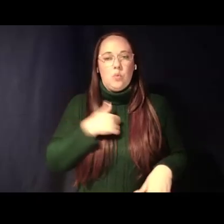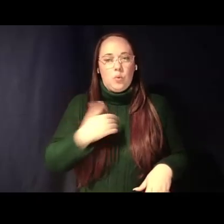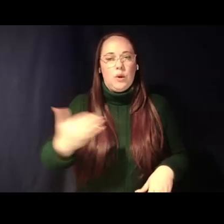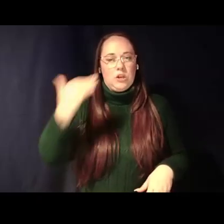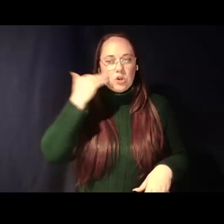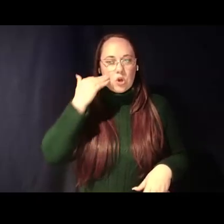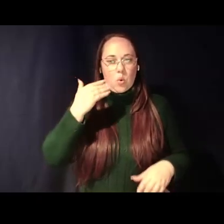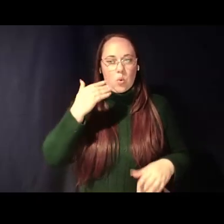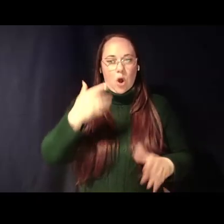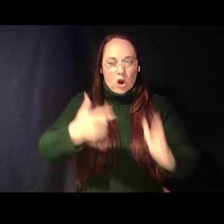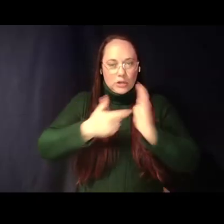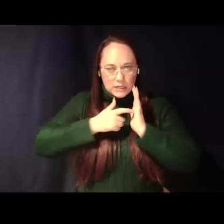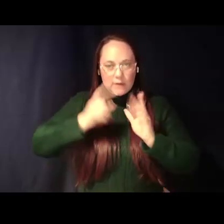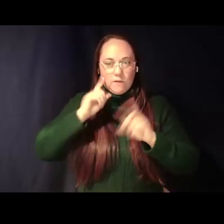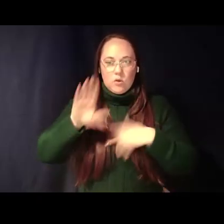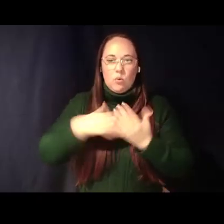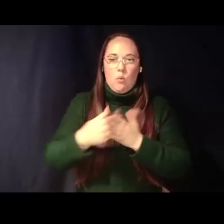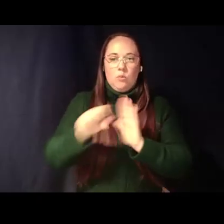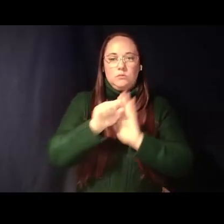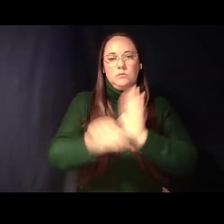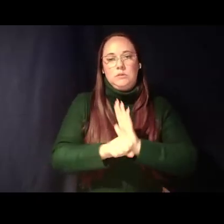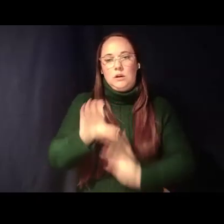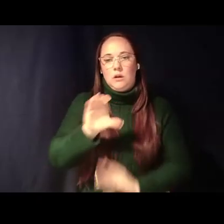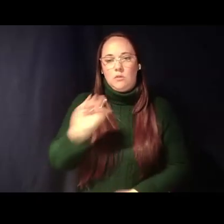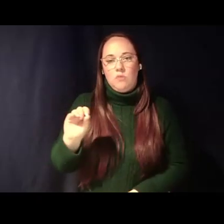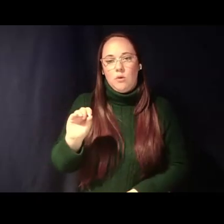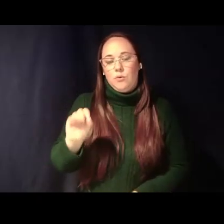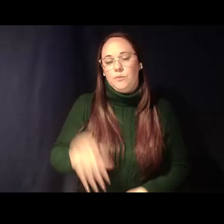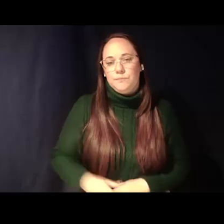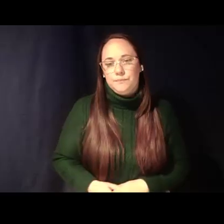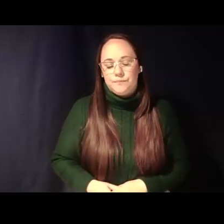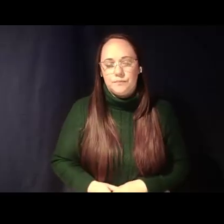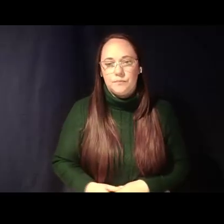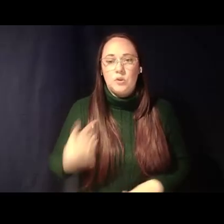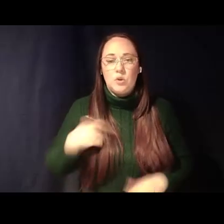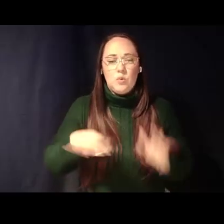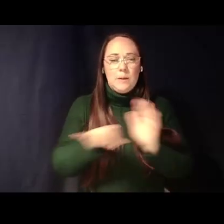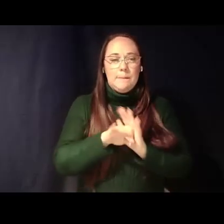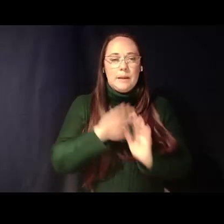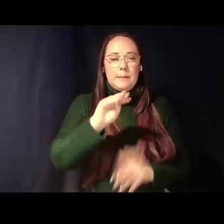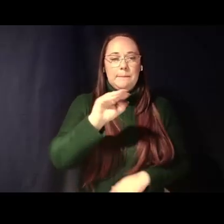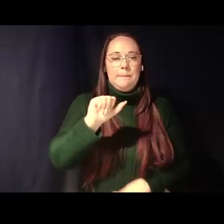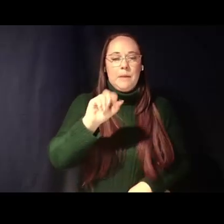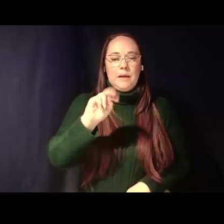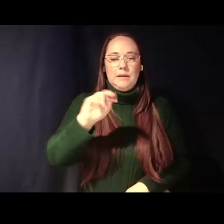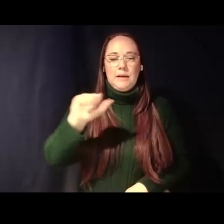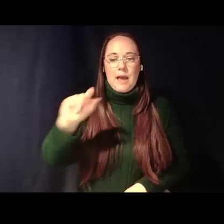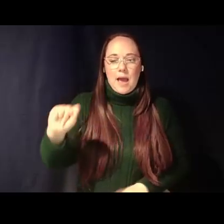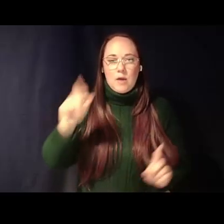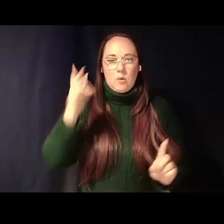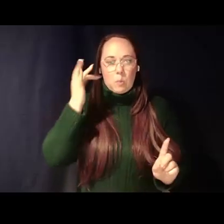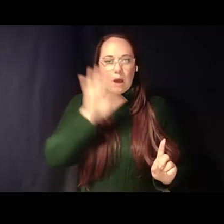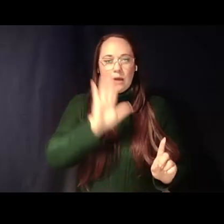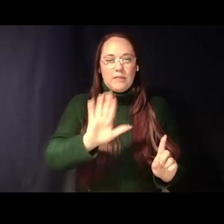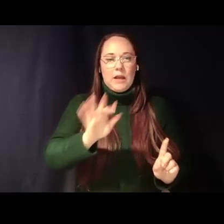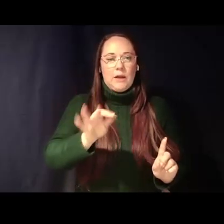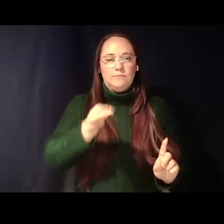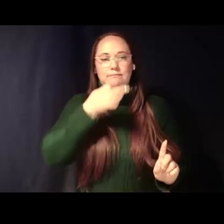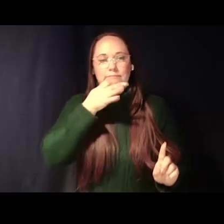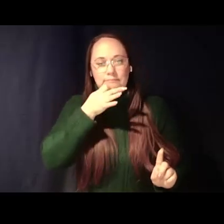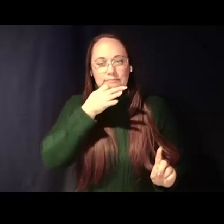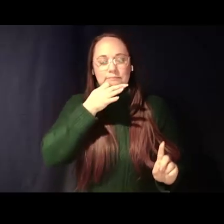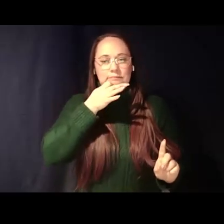needed all across our state. We picked Manat because of their huge expertise and